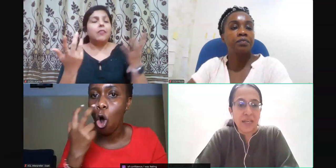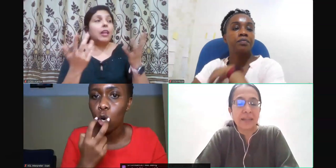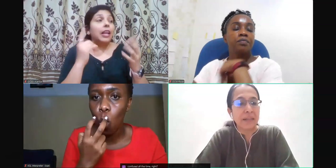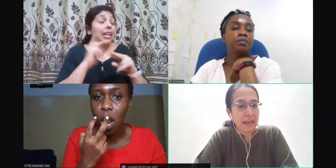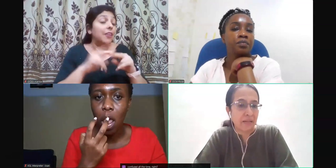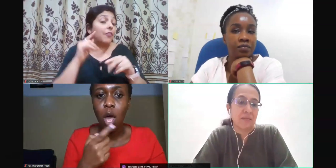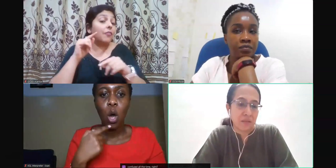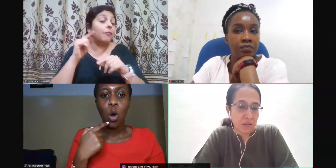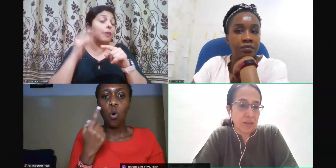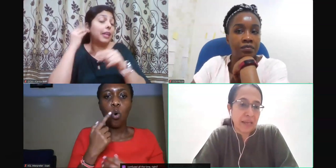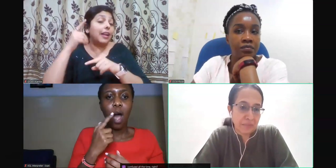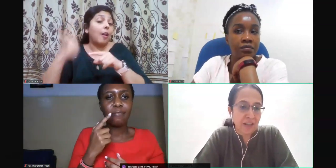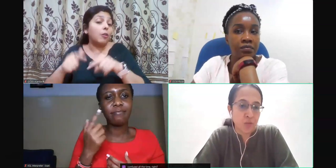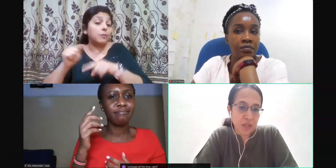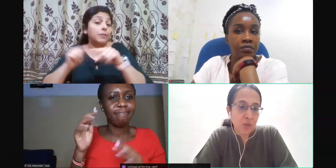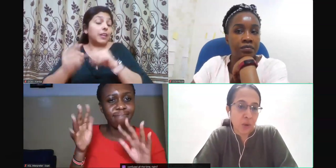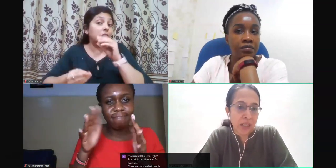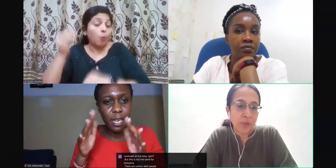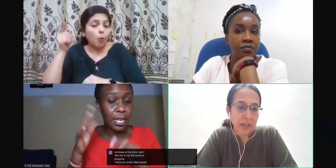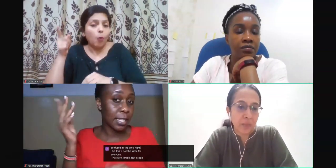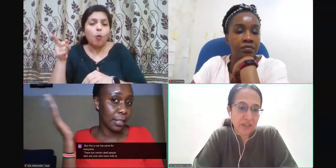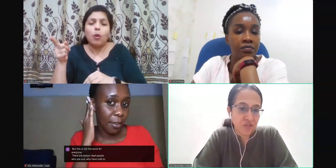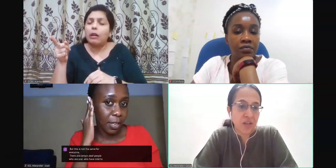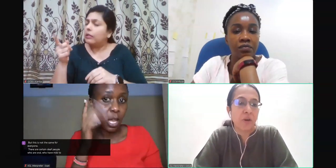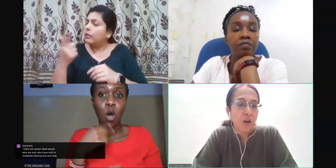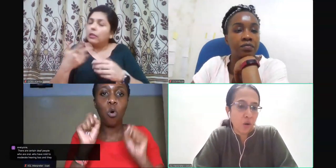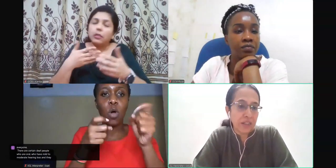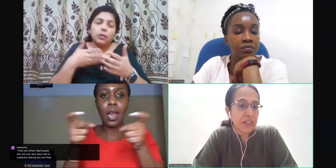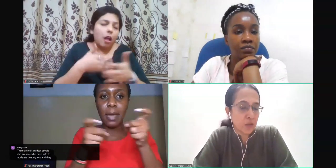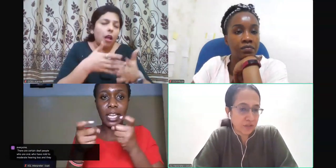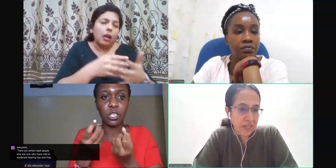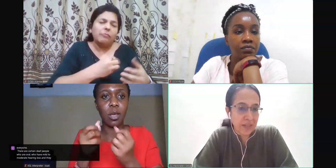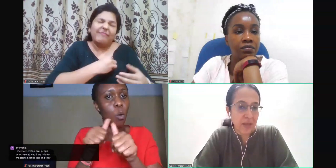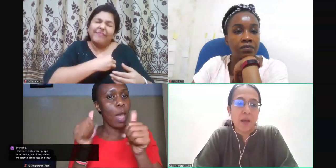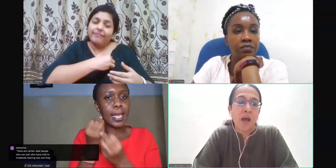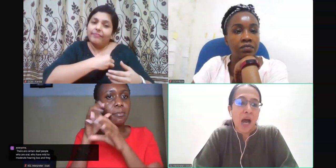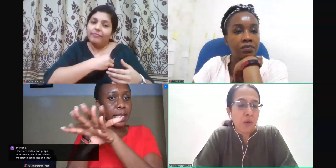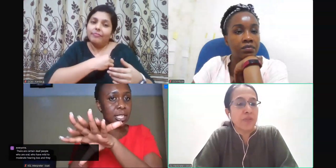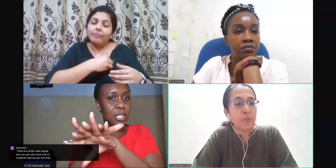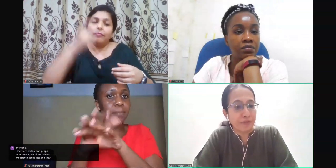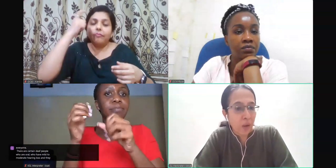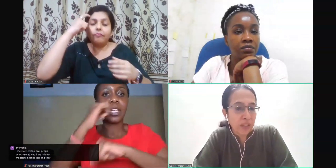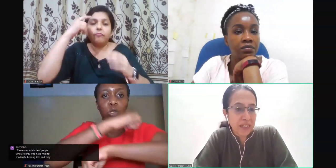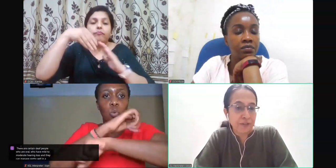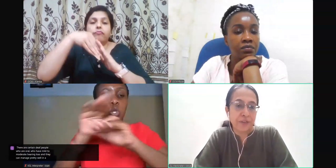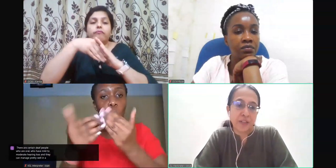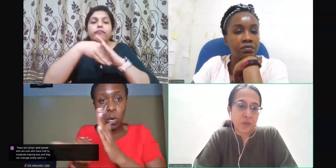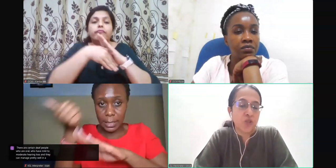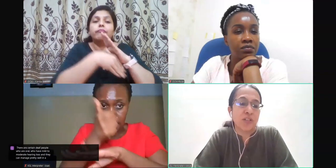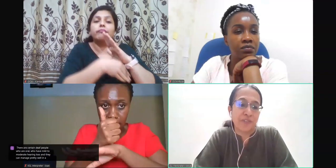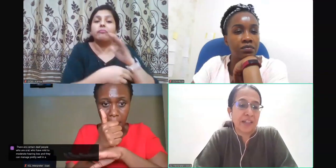hearing loss, and they can manage pretty well in a mainstream or an inclusive setup. However, profoundly